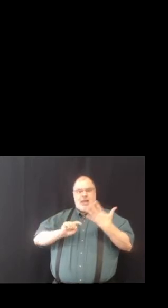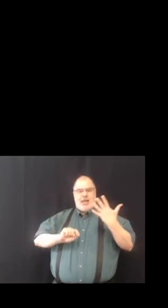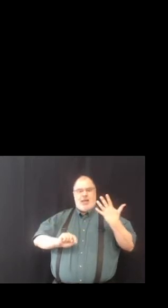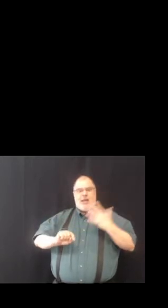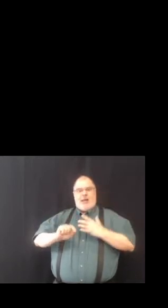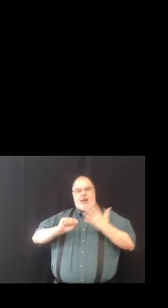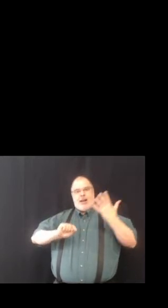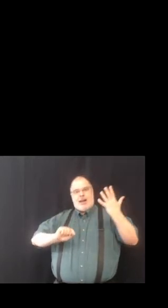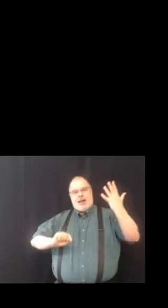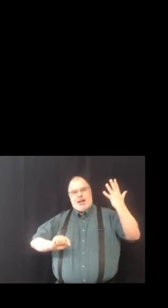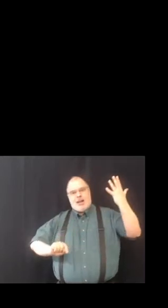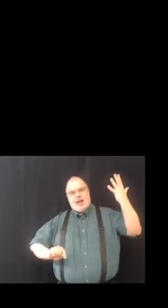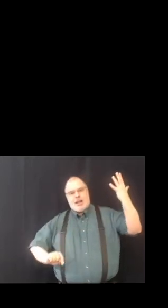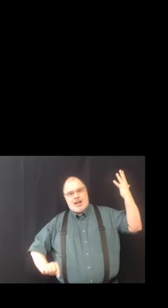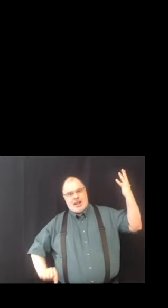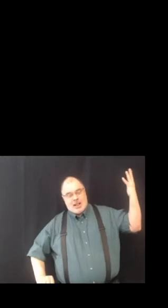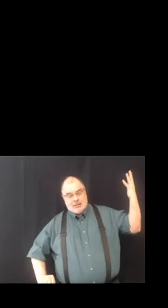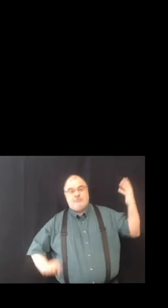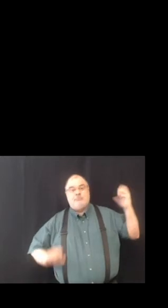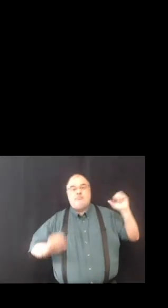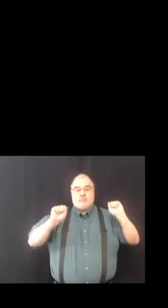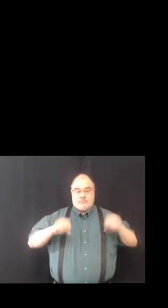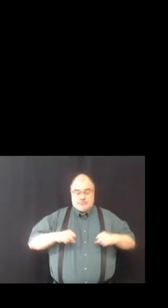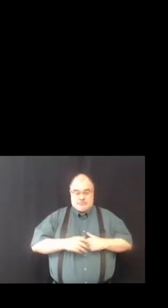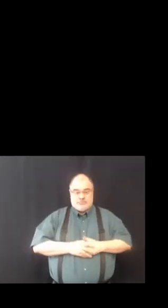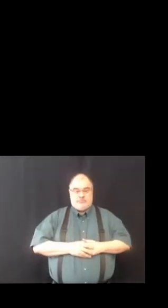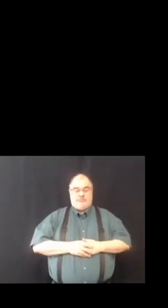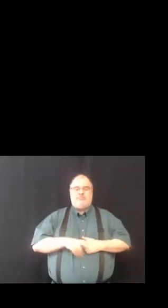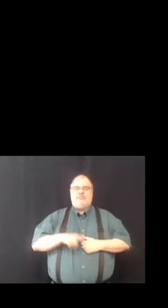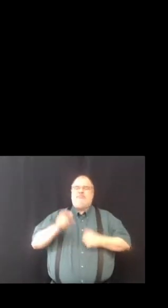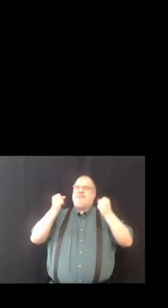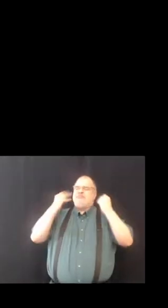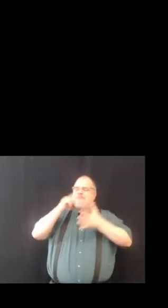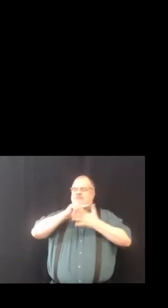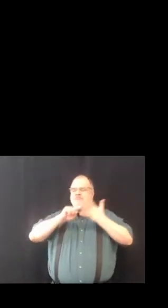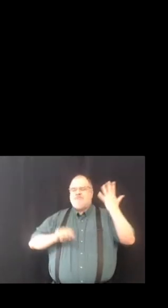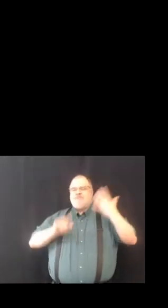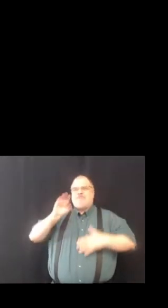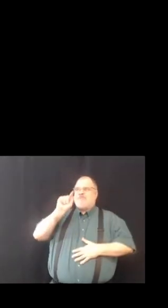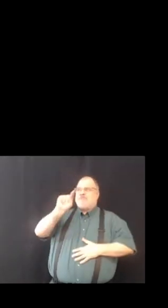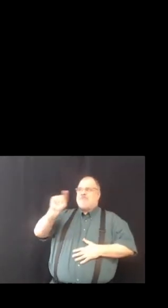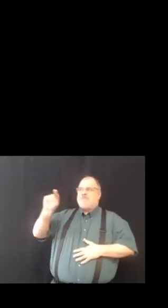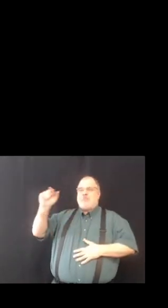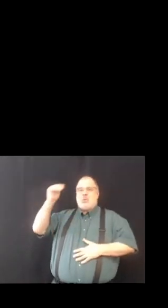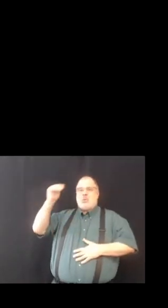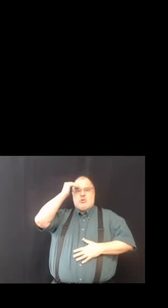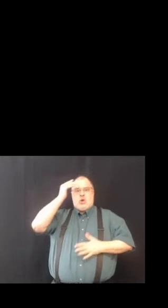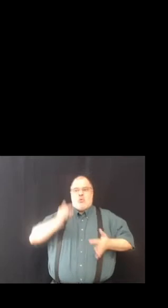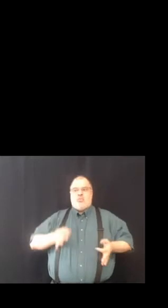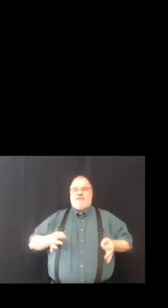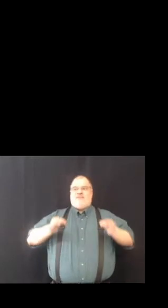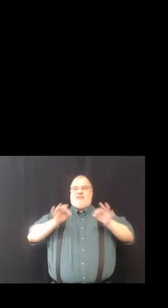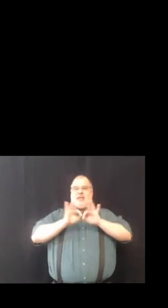Home Depot, and the list goes on and on and on. So many employers know the value, the true value